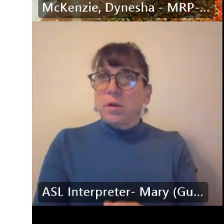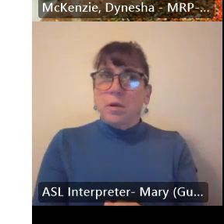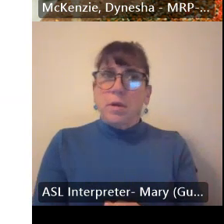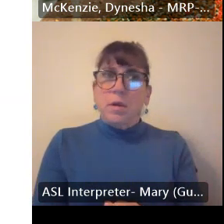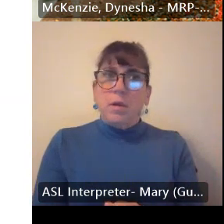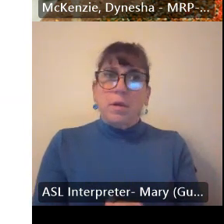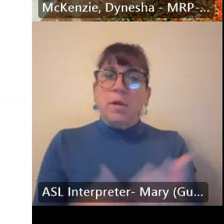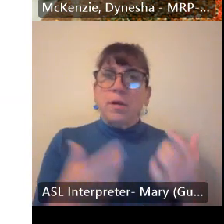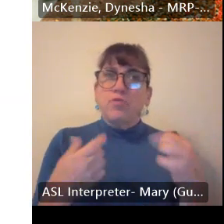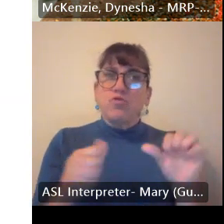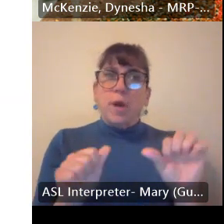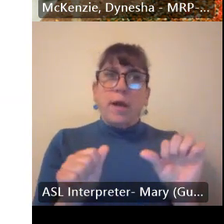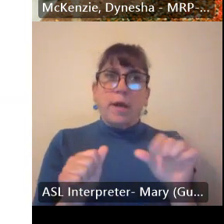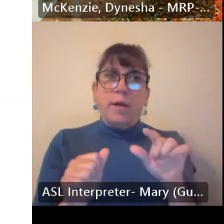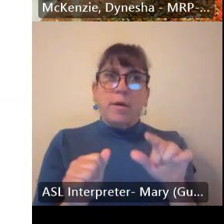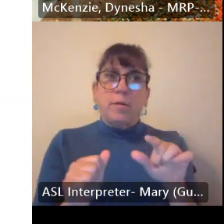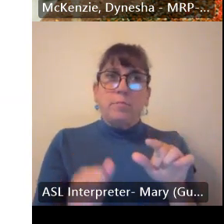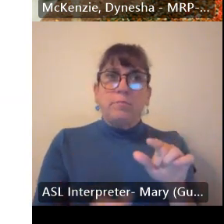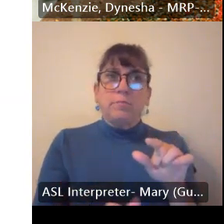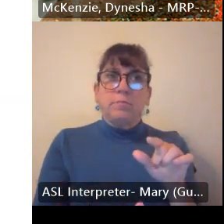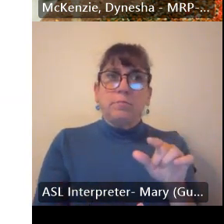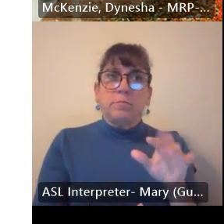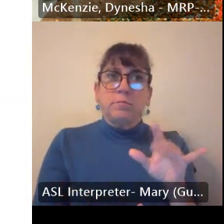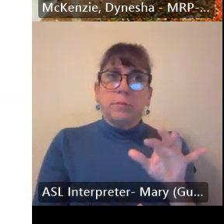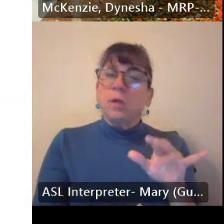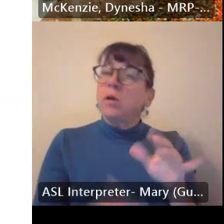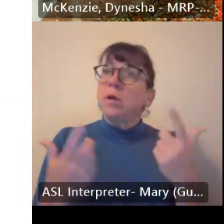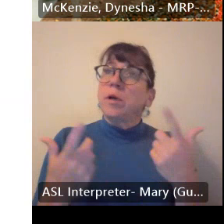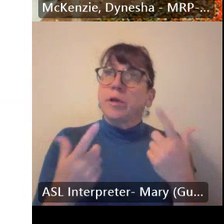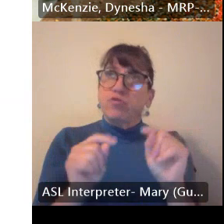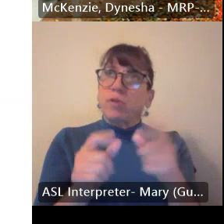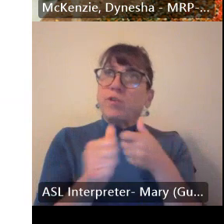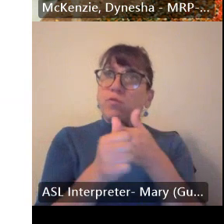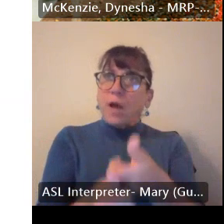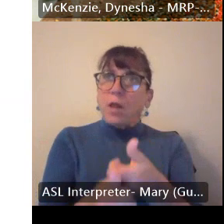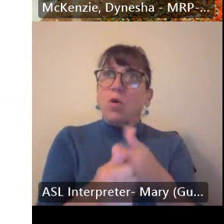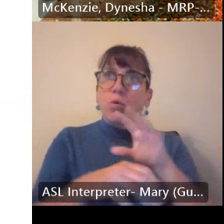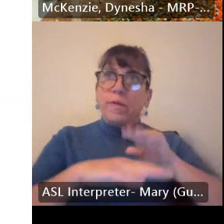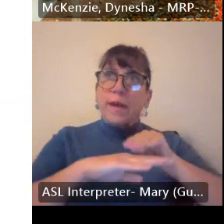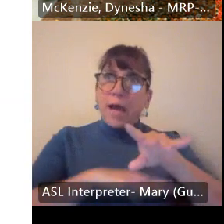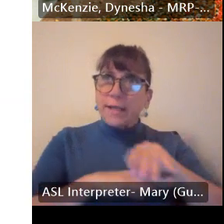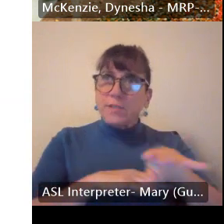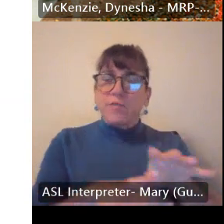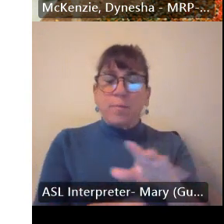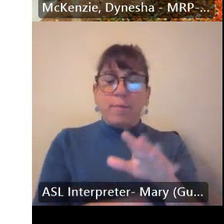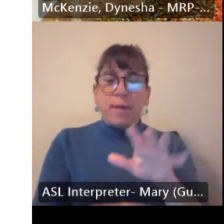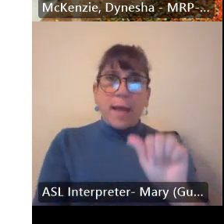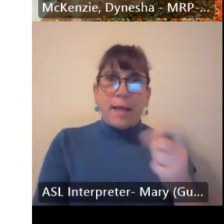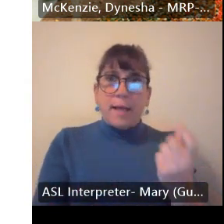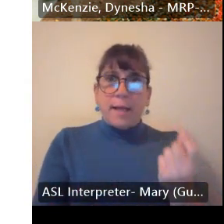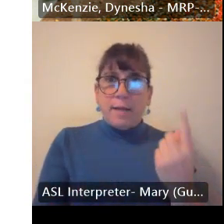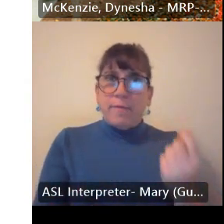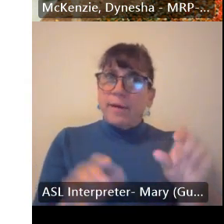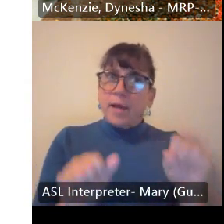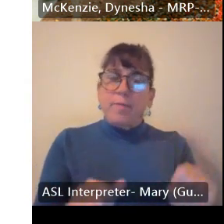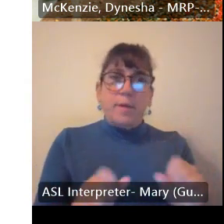in trying to follow the guidance that's in A11. It can be very